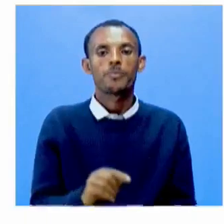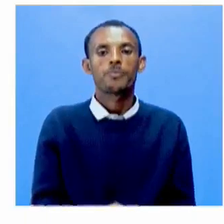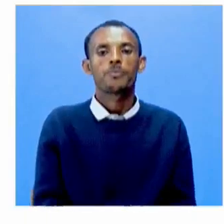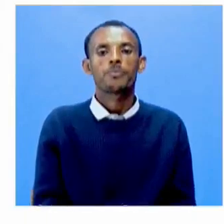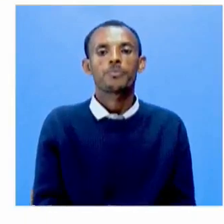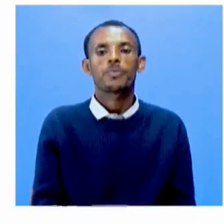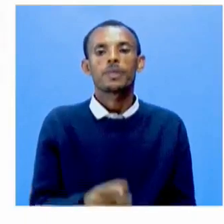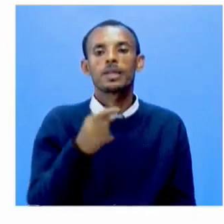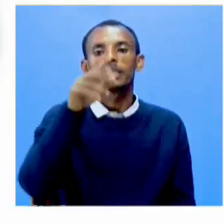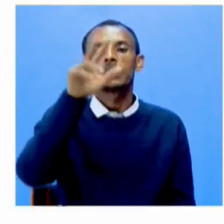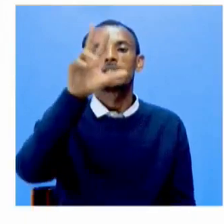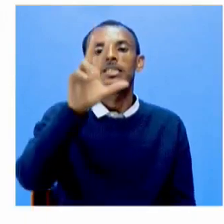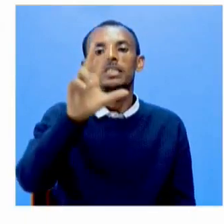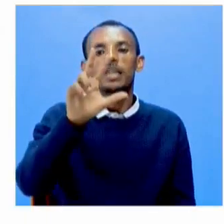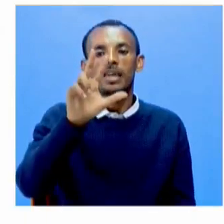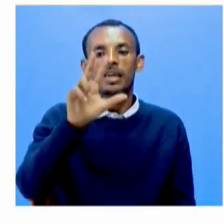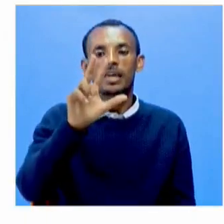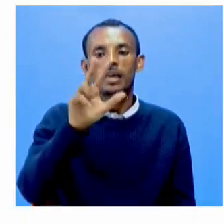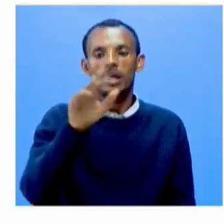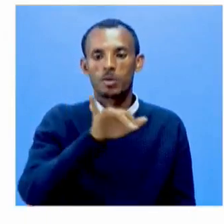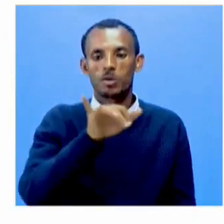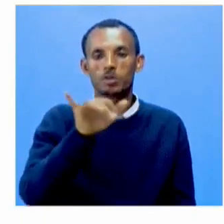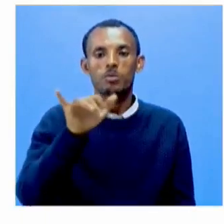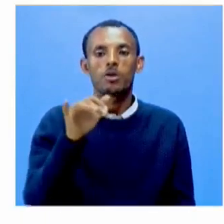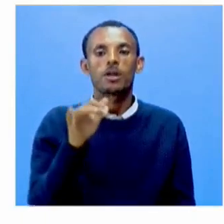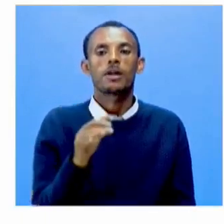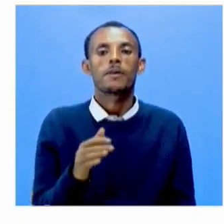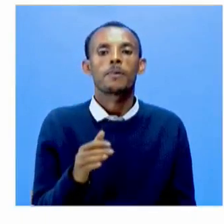the 3 corresponding